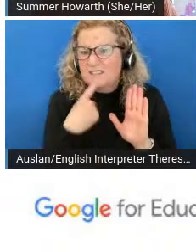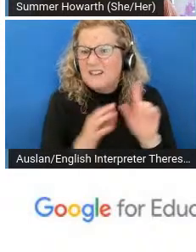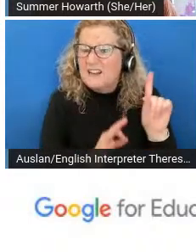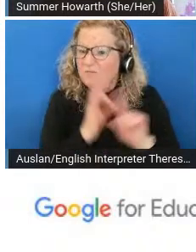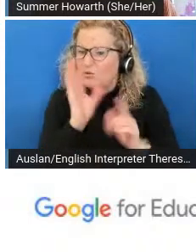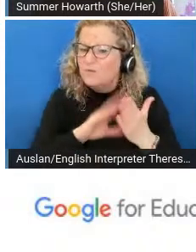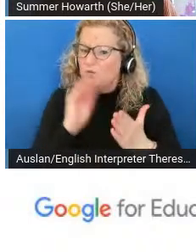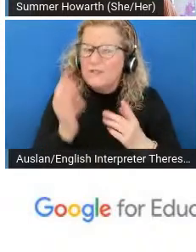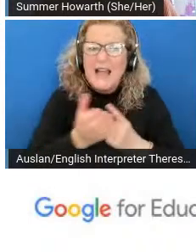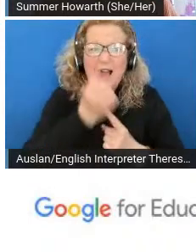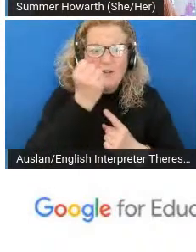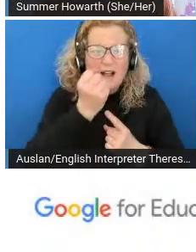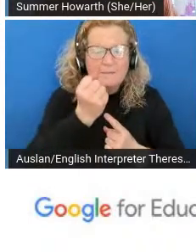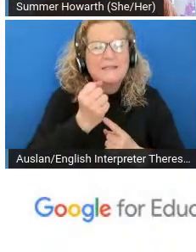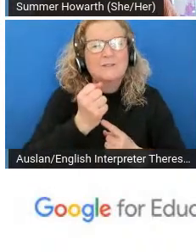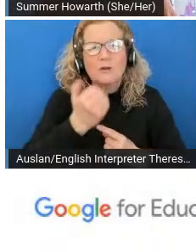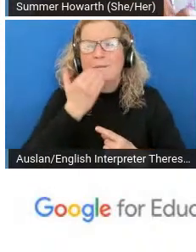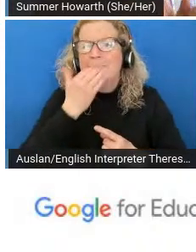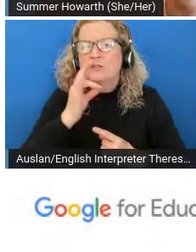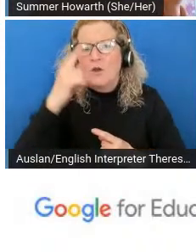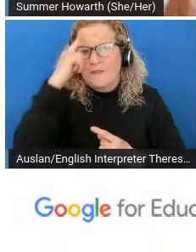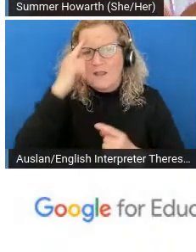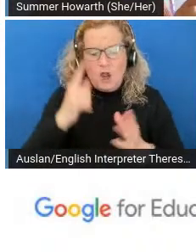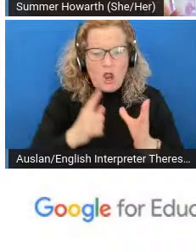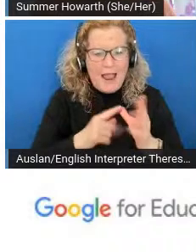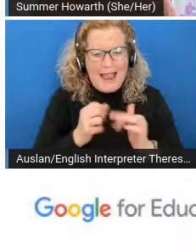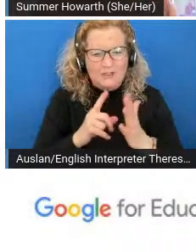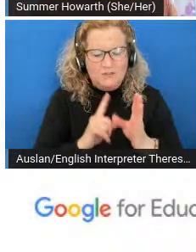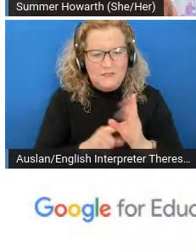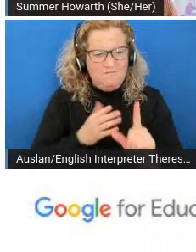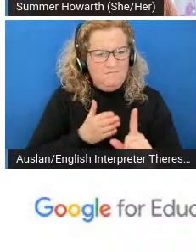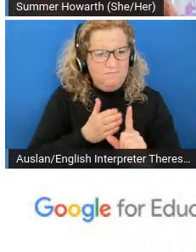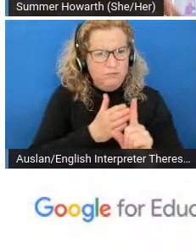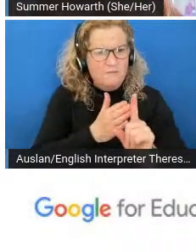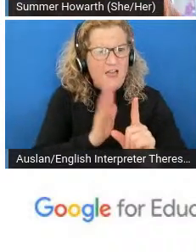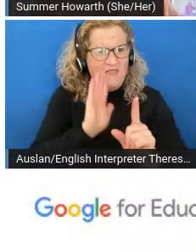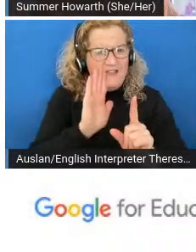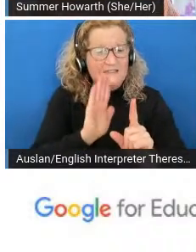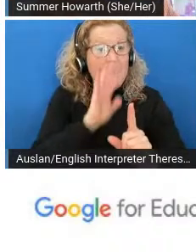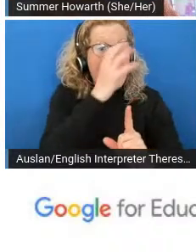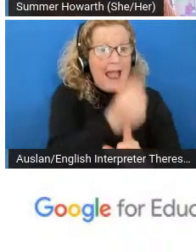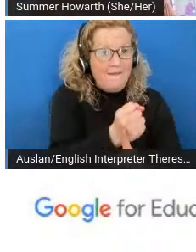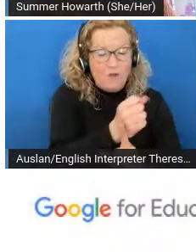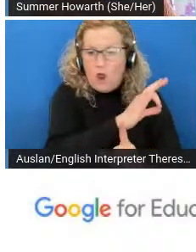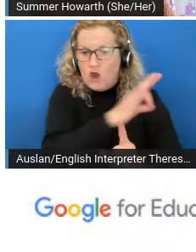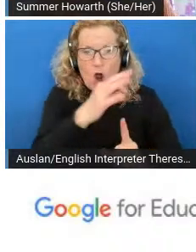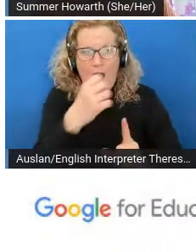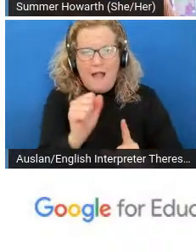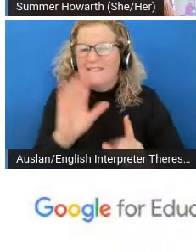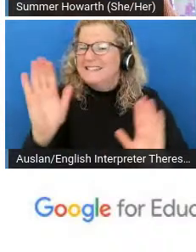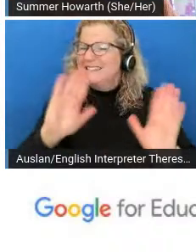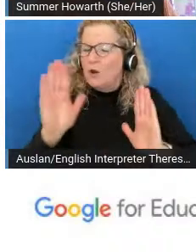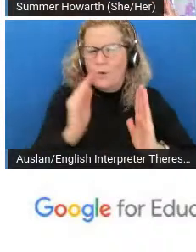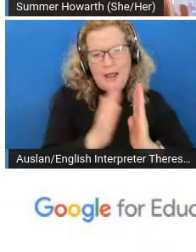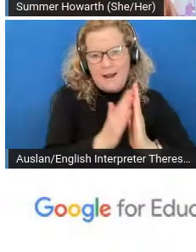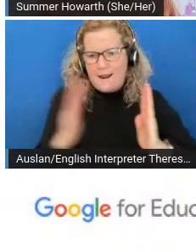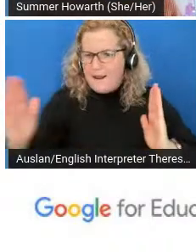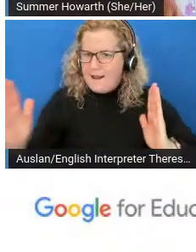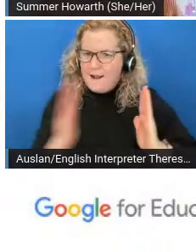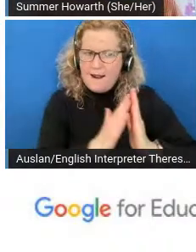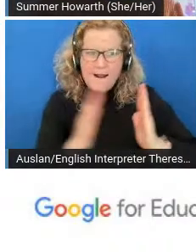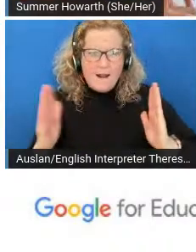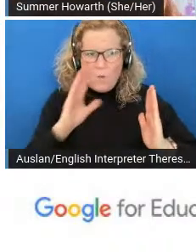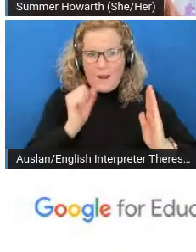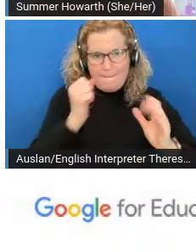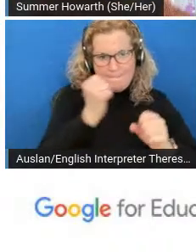about agency as being, quite binary, like there is student agency or there isn't. We can actually make judgments about everything